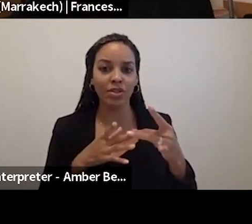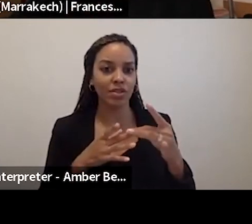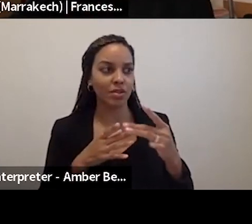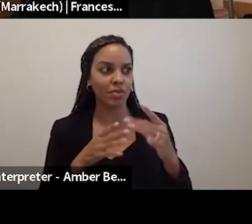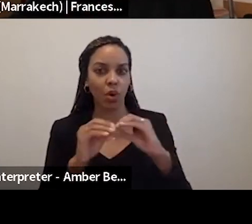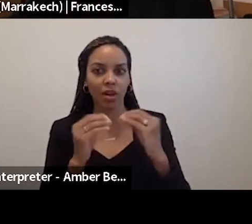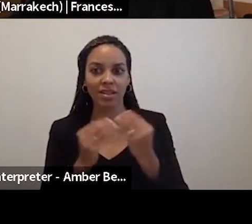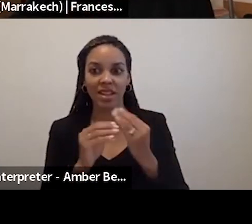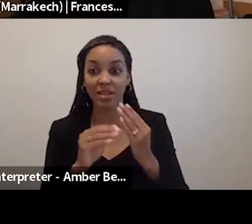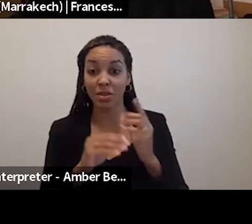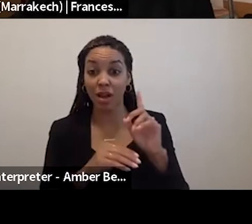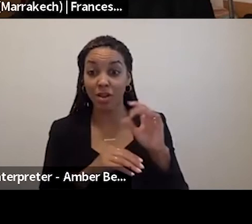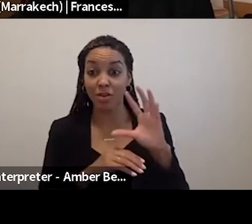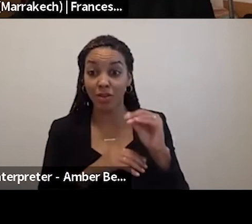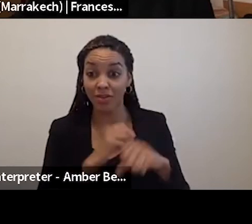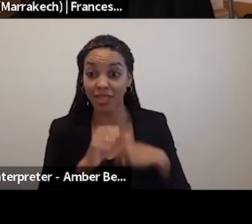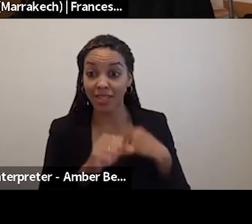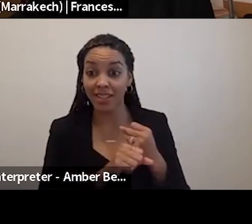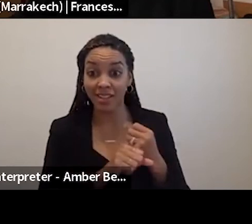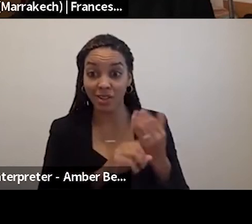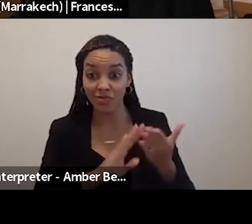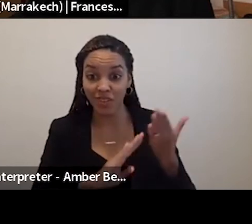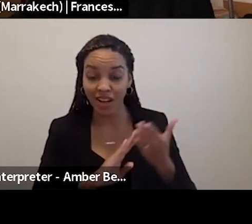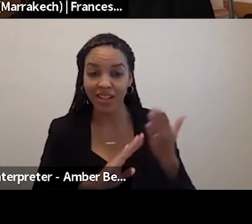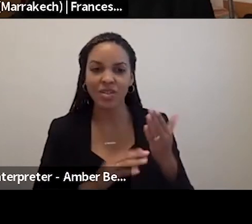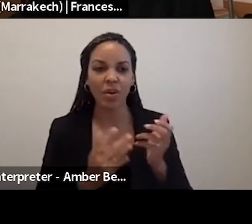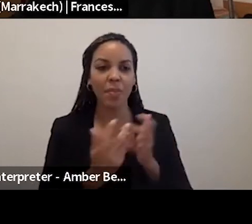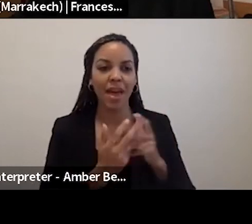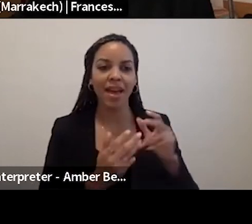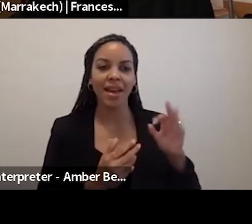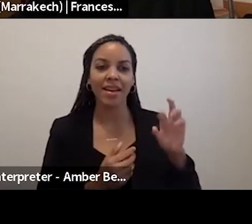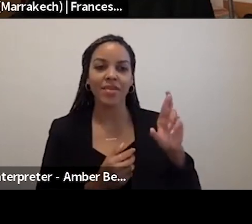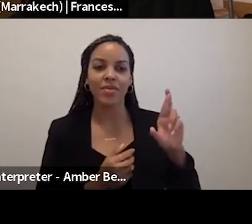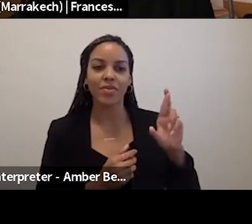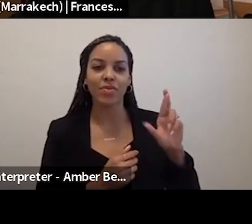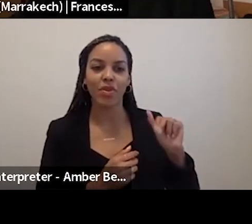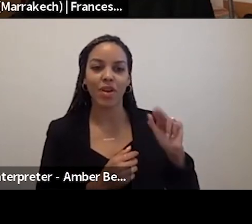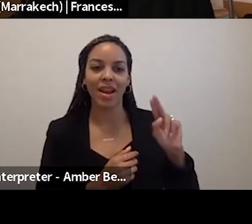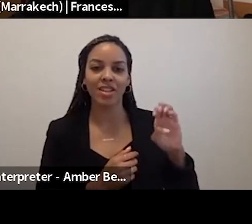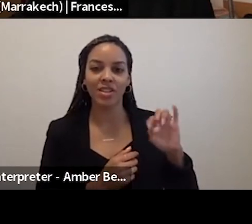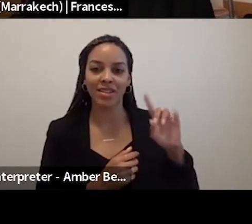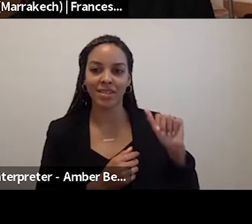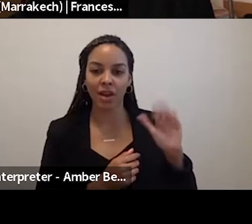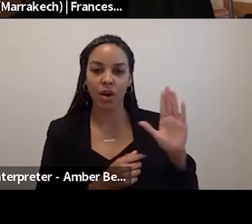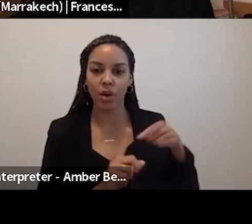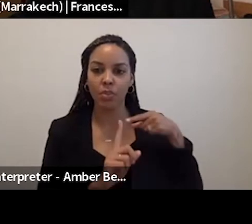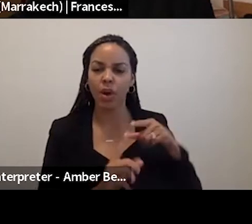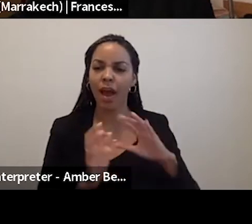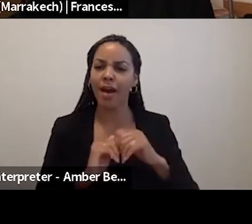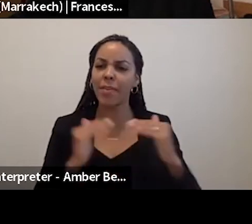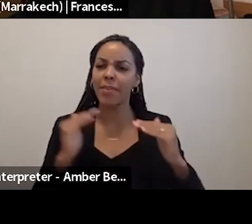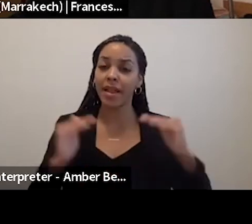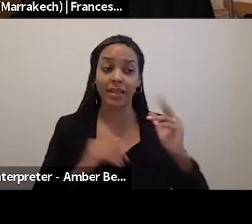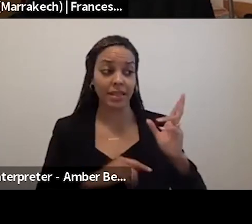right? And so to Francesca's point, how do you balance, right, the historical legacy of this